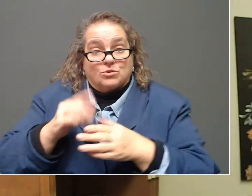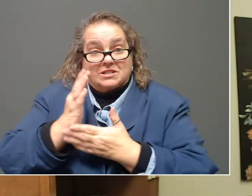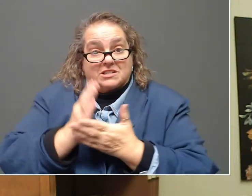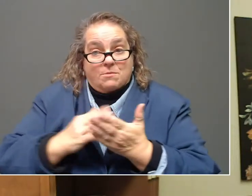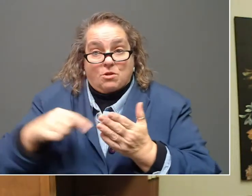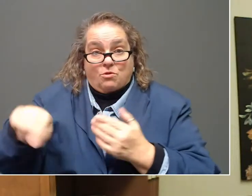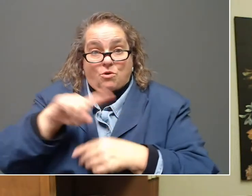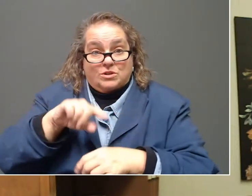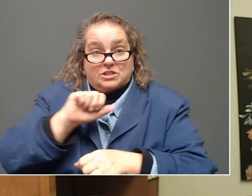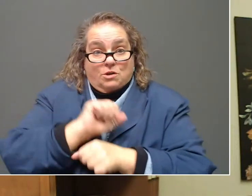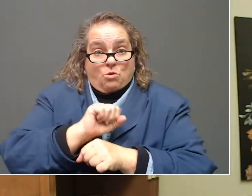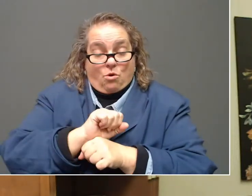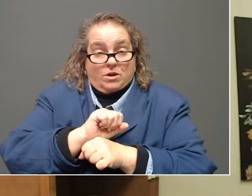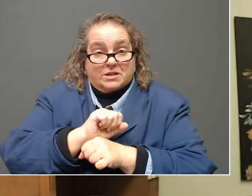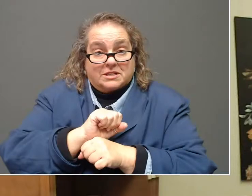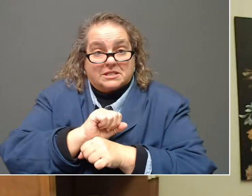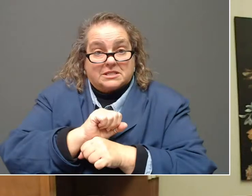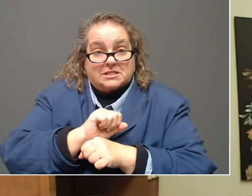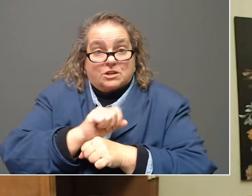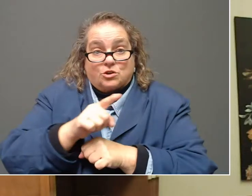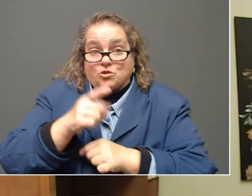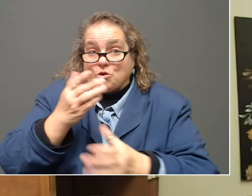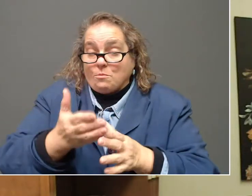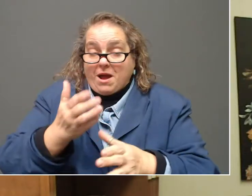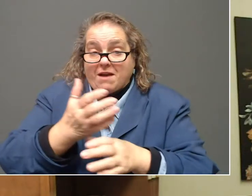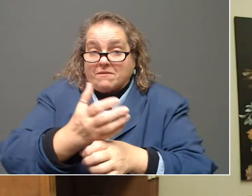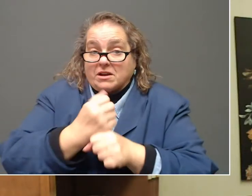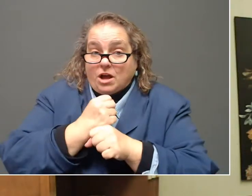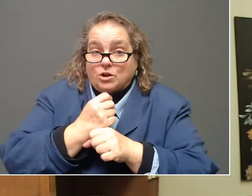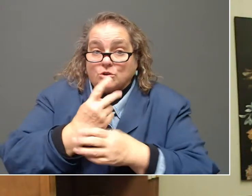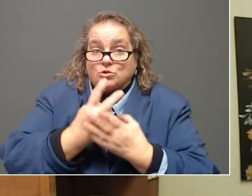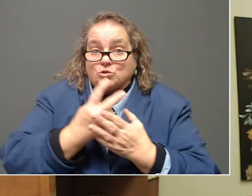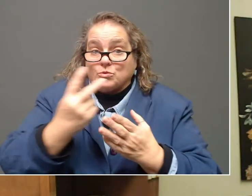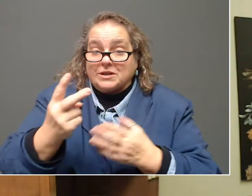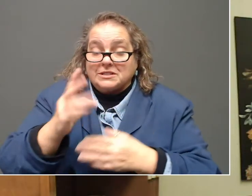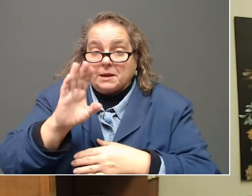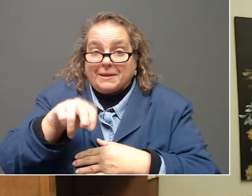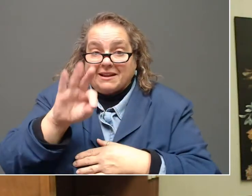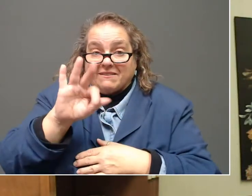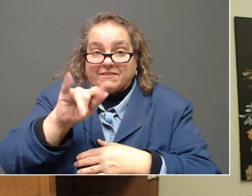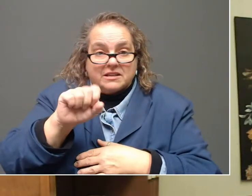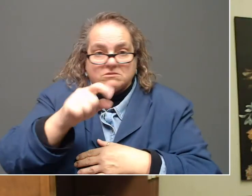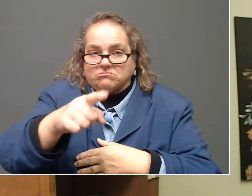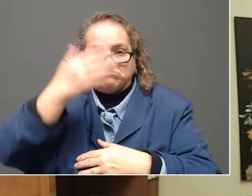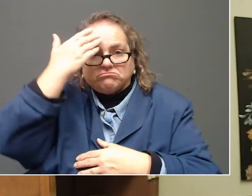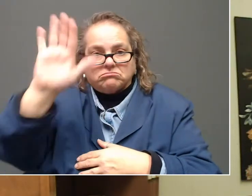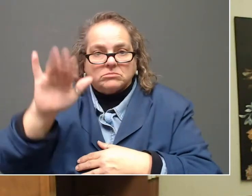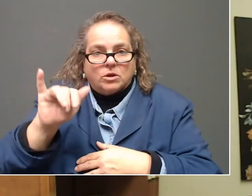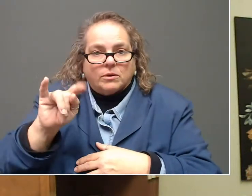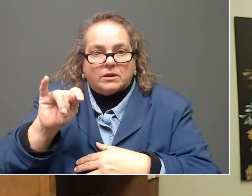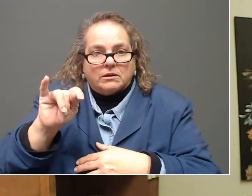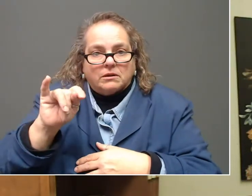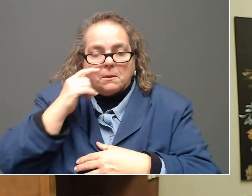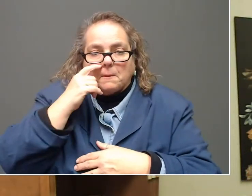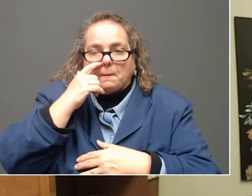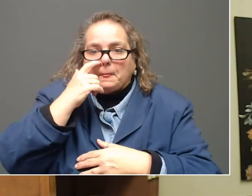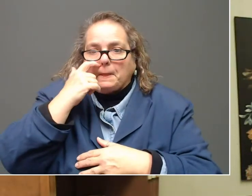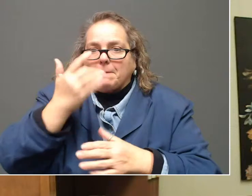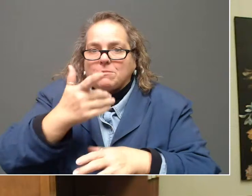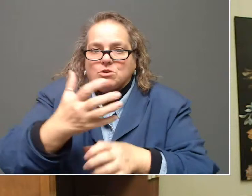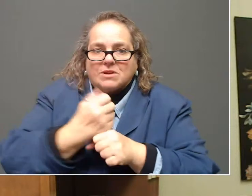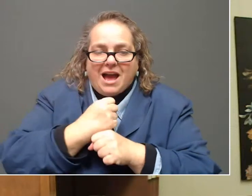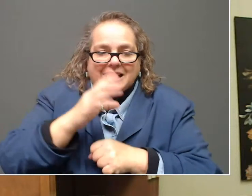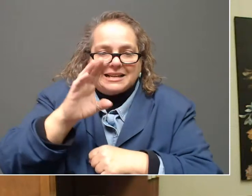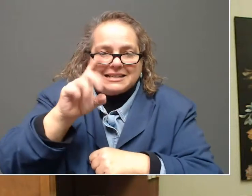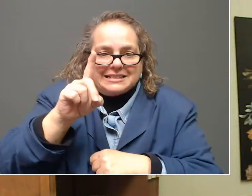Toyota, Keeneland, several others. When an employer does a mass filing, they upload information about employees that are being